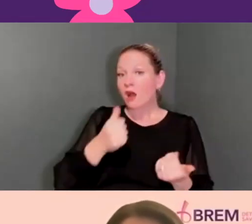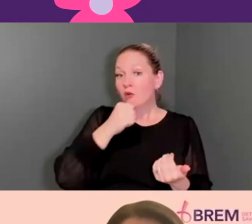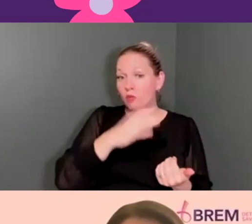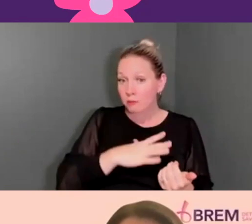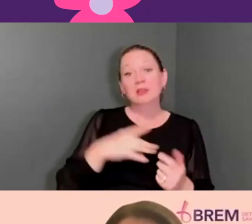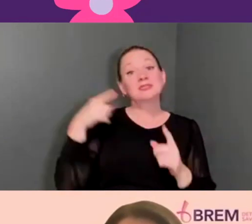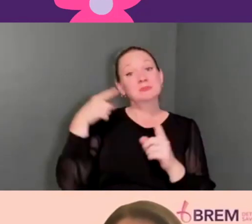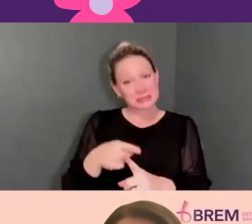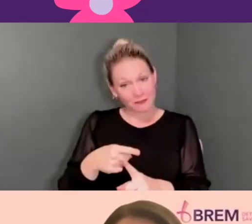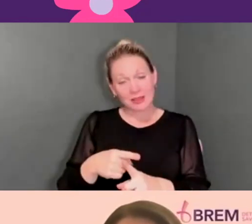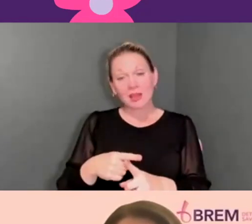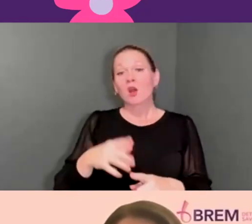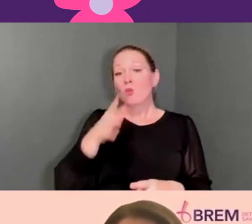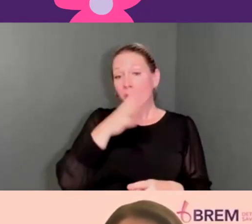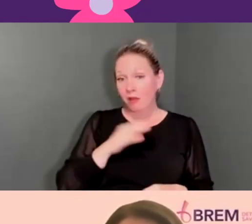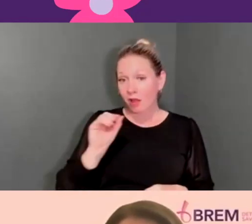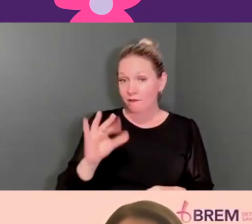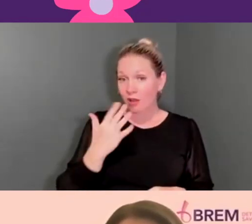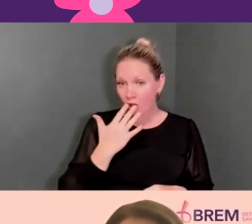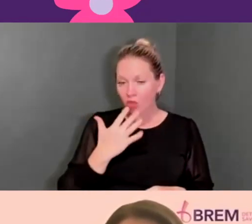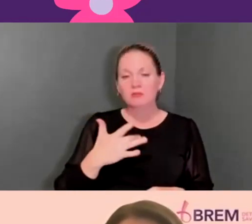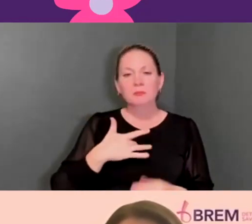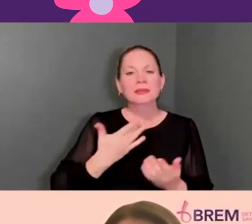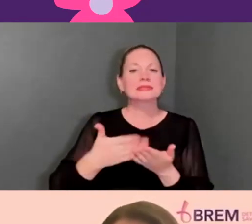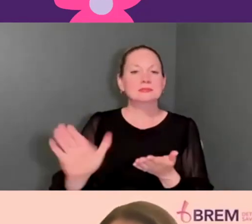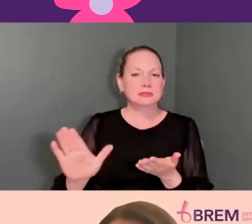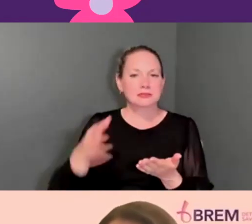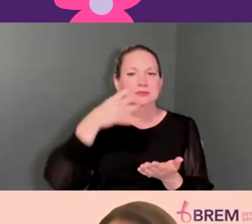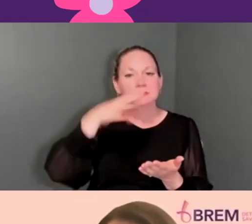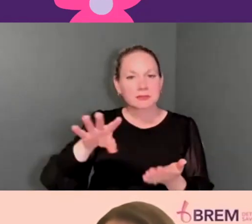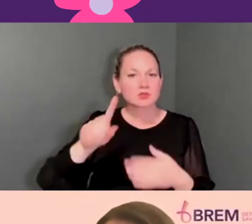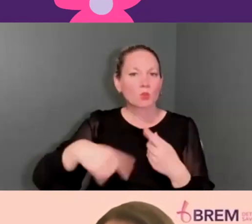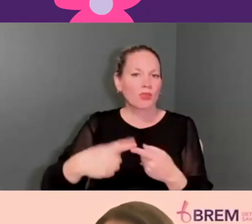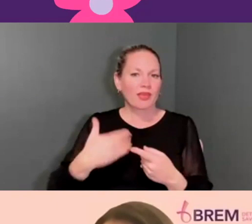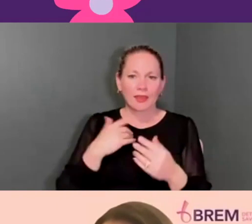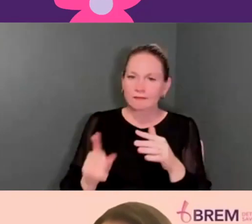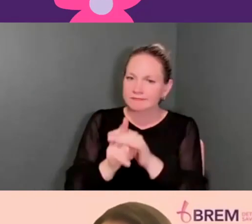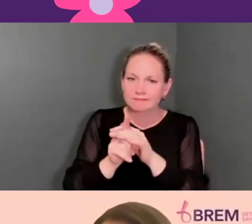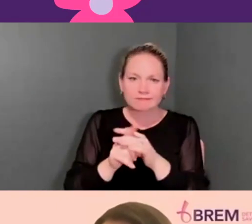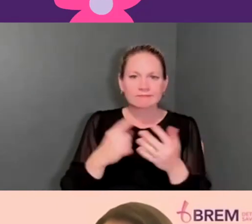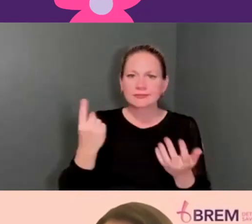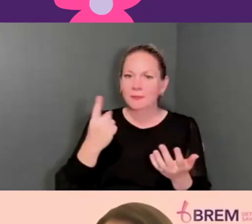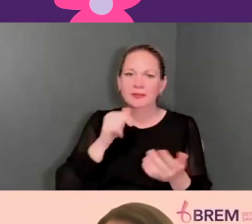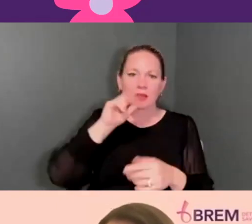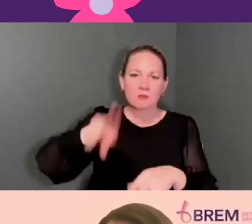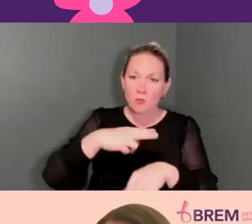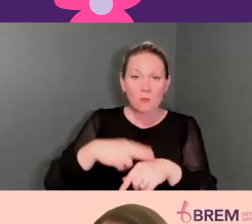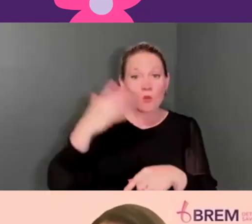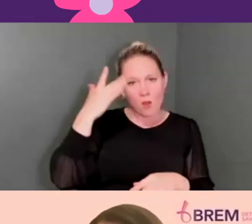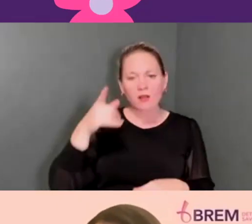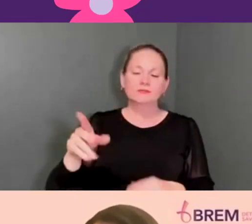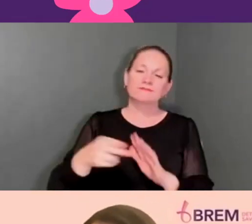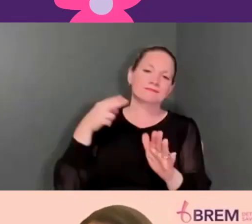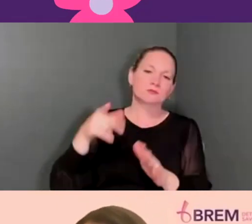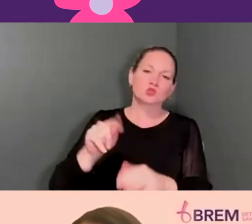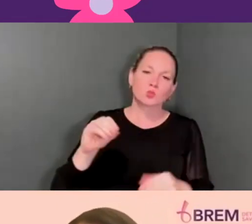when they find a lump or have breast pain or experience another abnormality. Frequently turned away from care, they're told they're too young, or often treated